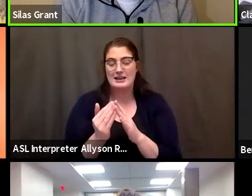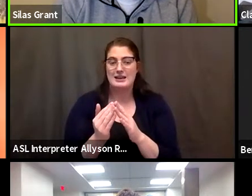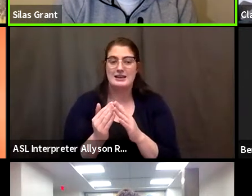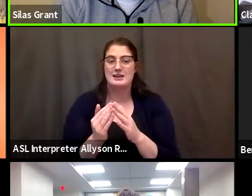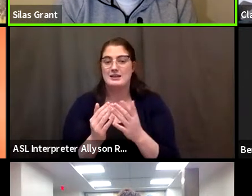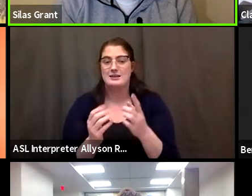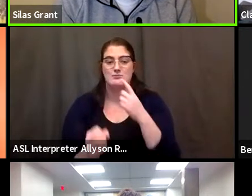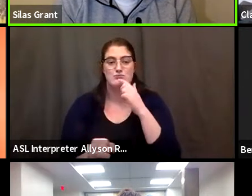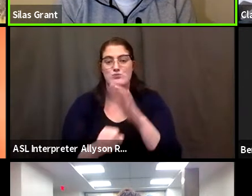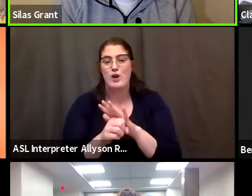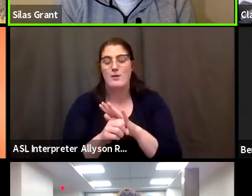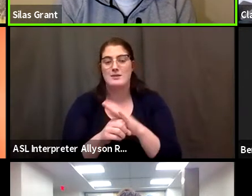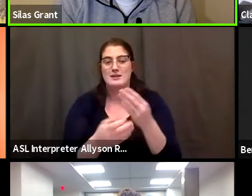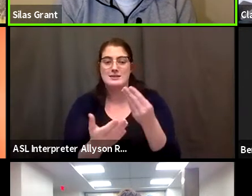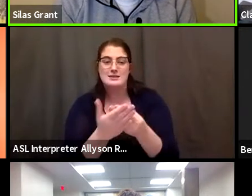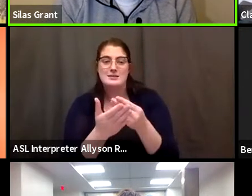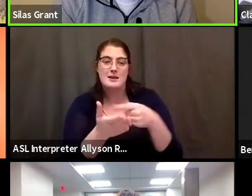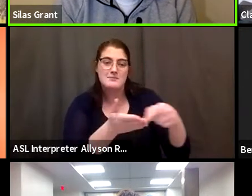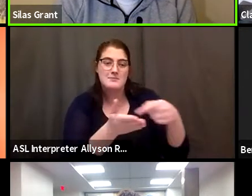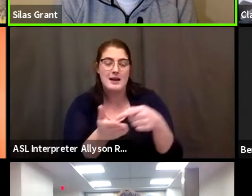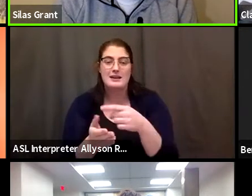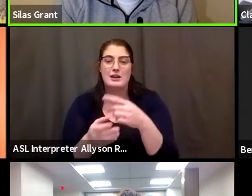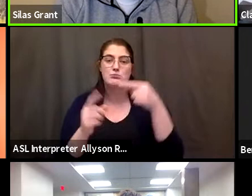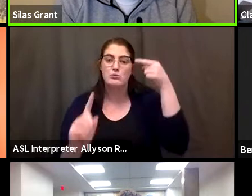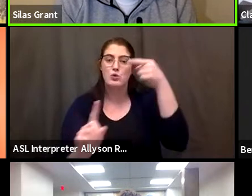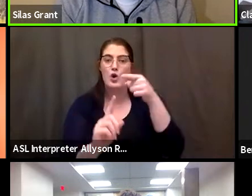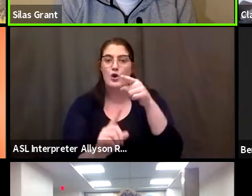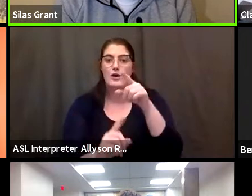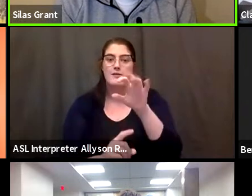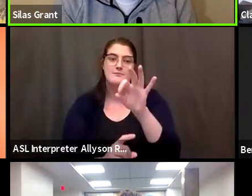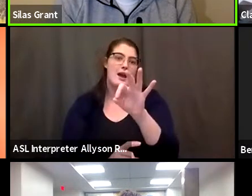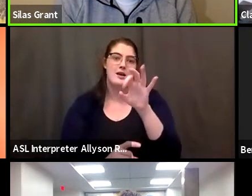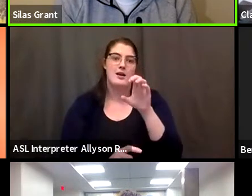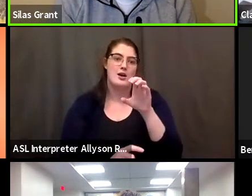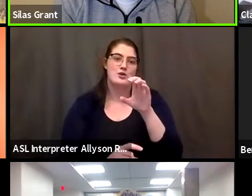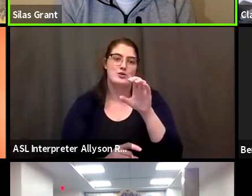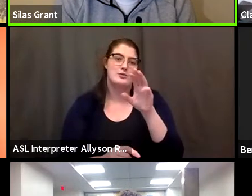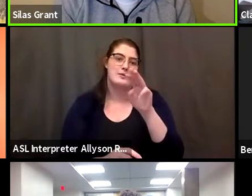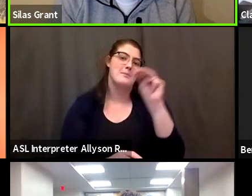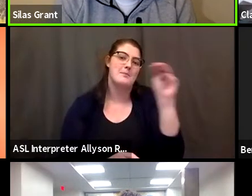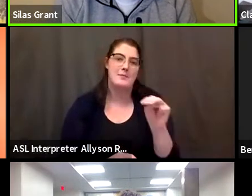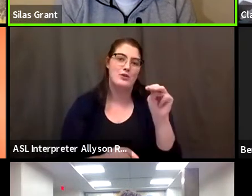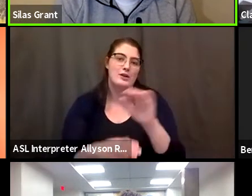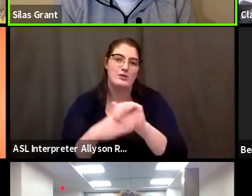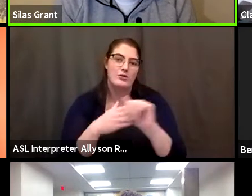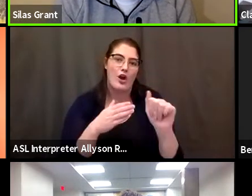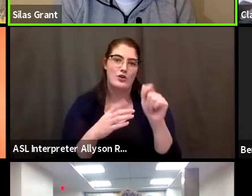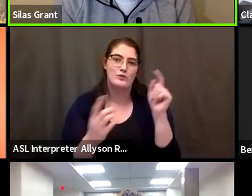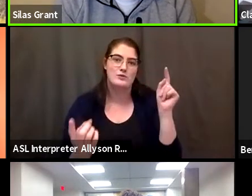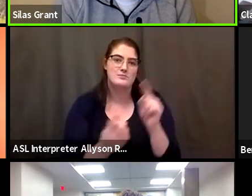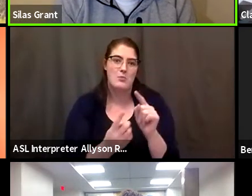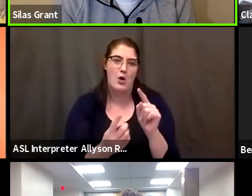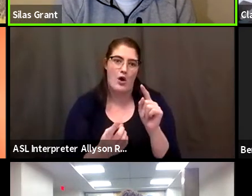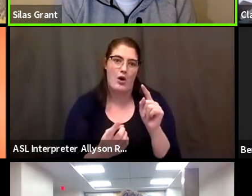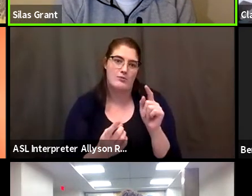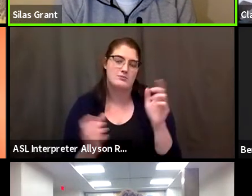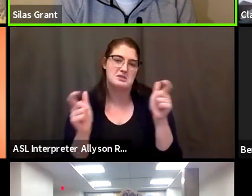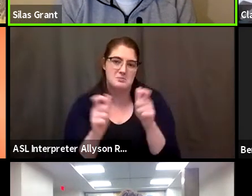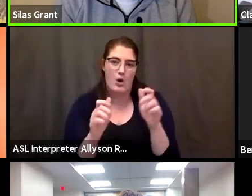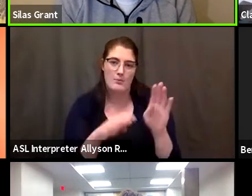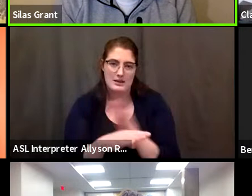of $917 million with small and disadvantaged businesses. And again, we've got